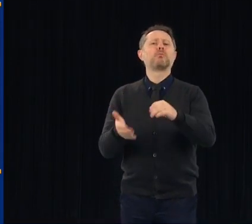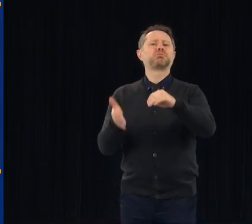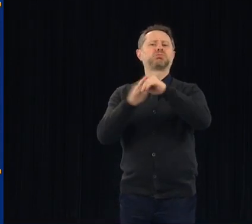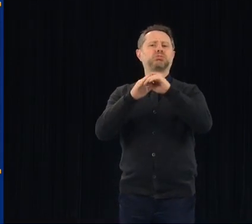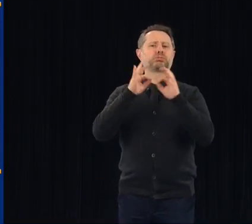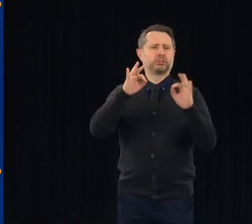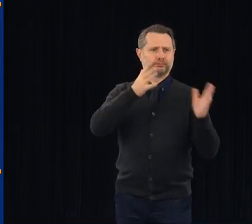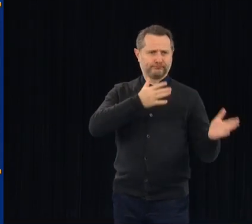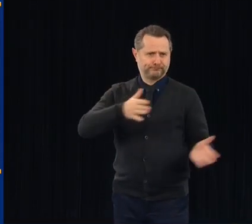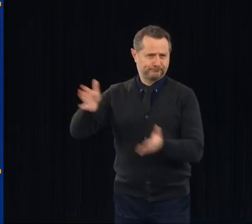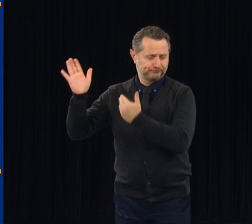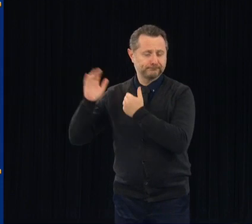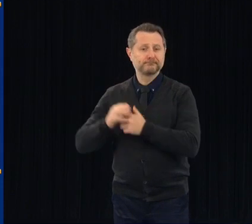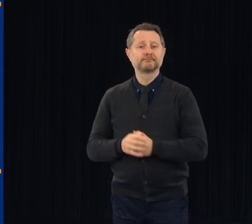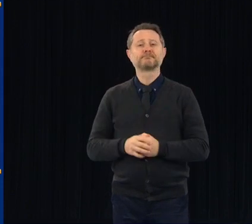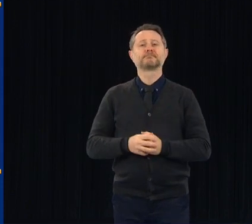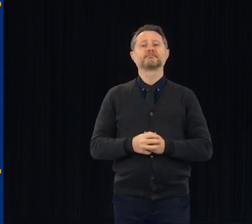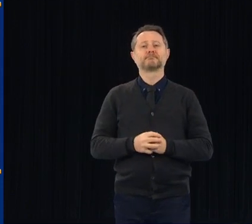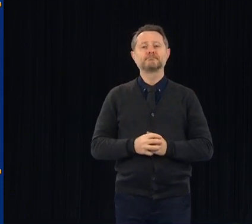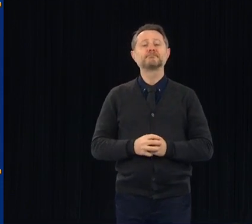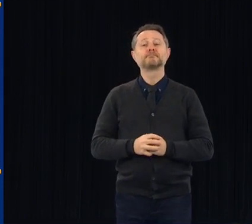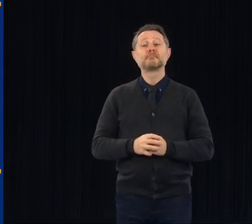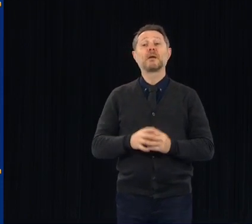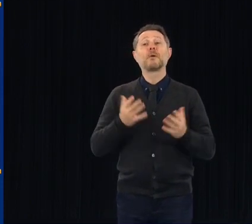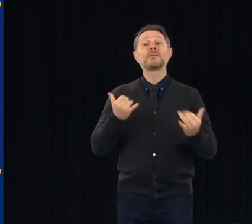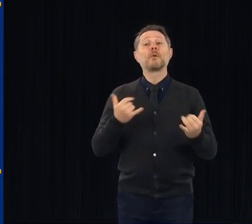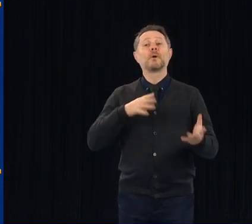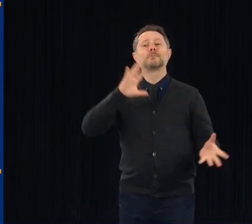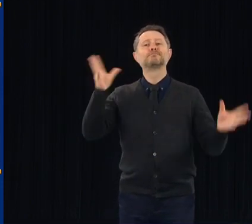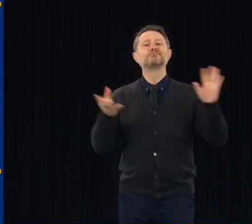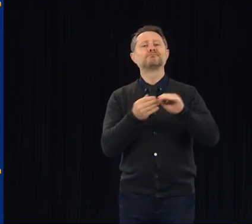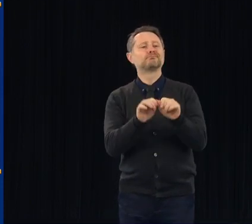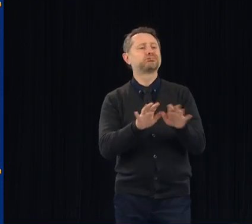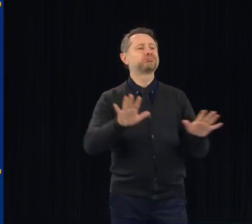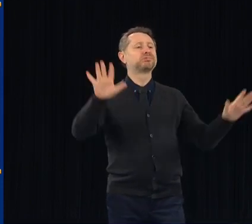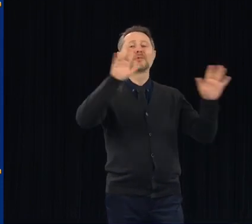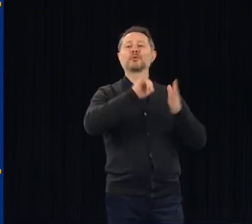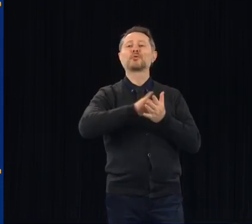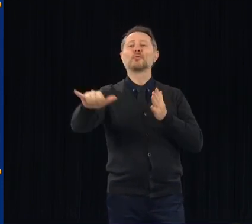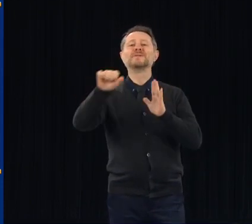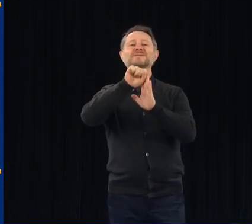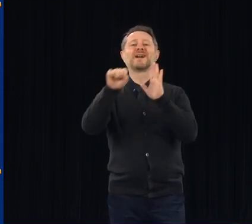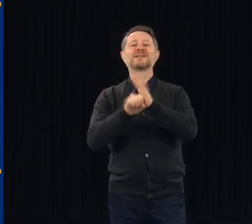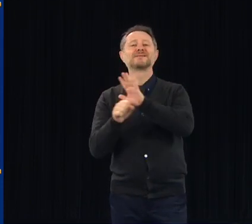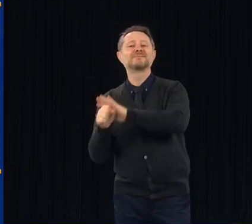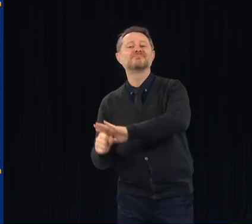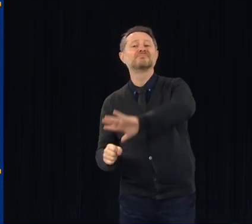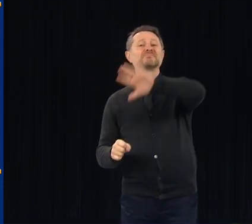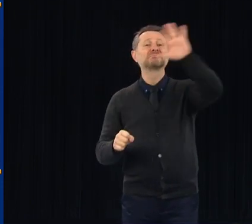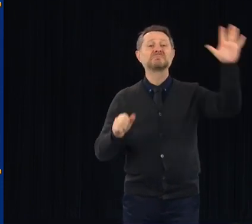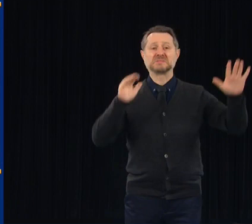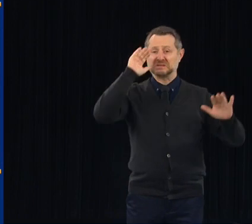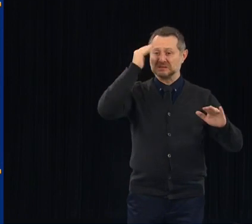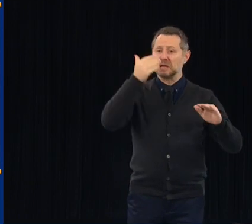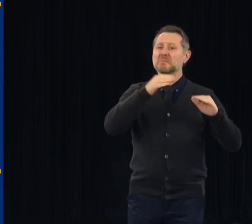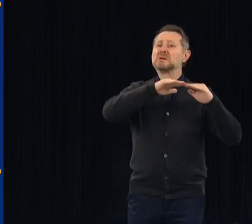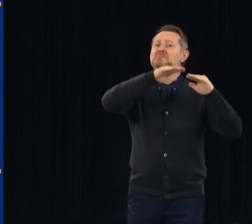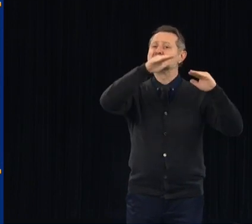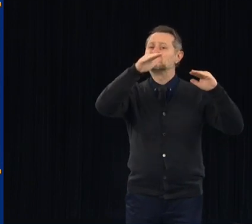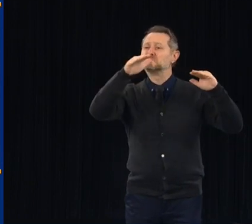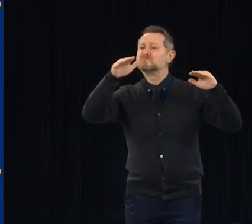the statewide balance of cases has been relatively stable for the past few